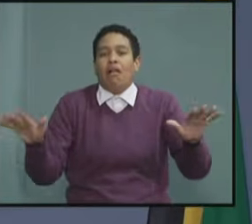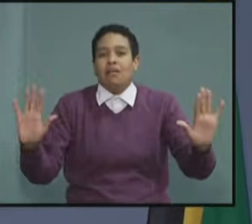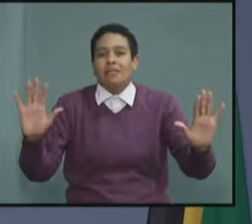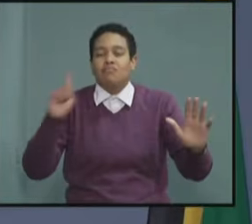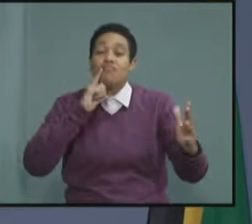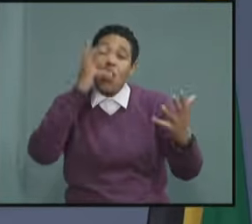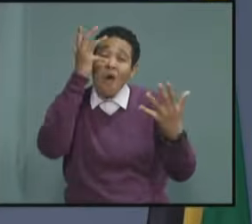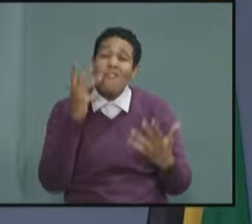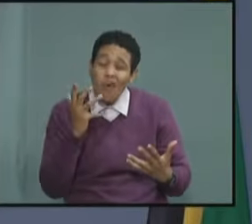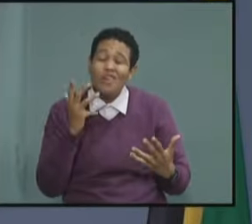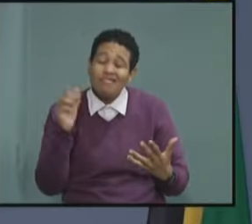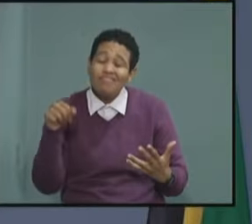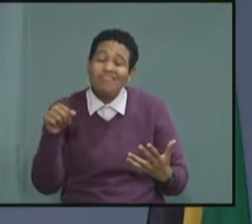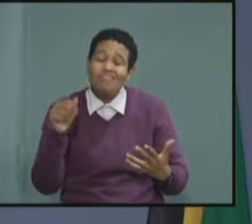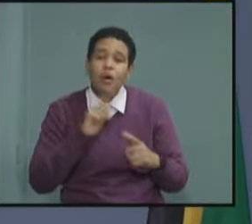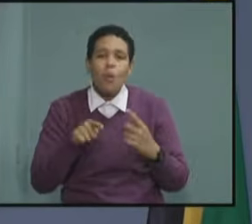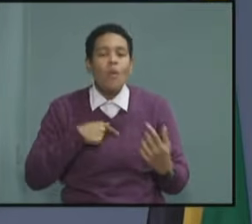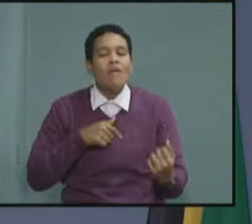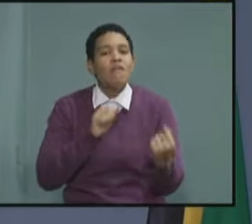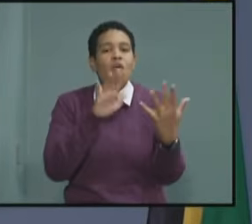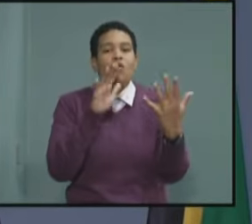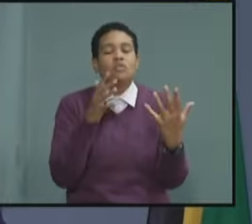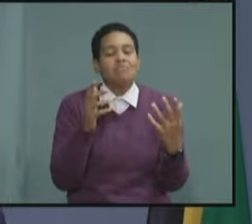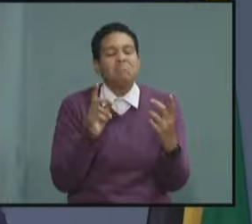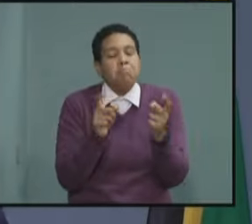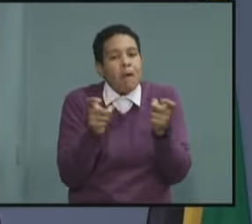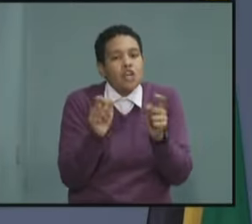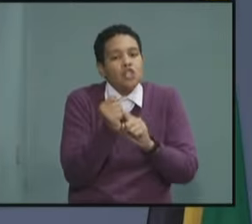but one that we have to confront and deal with. Thank you.